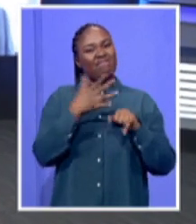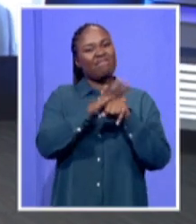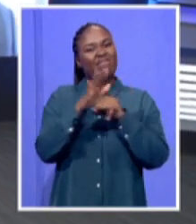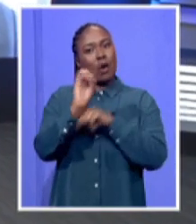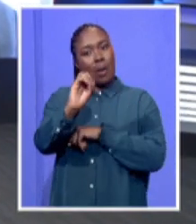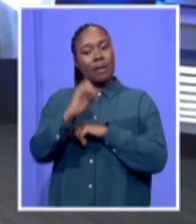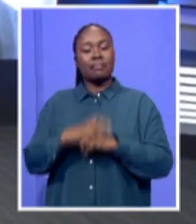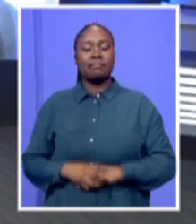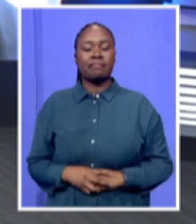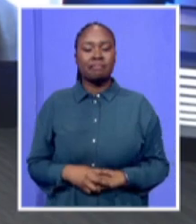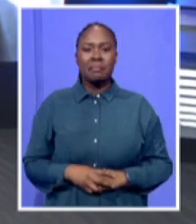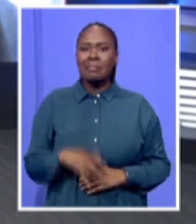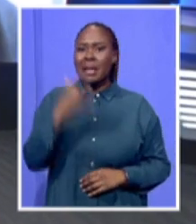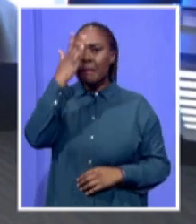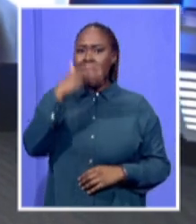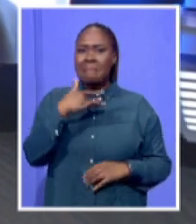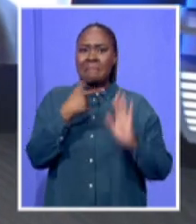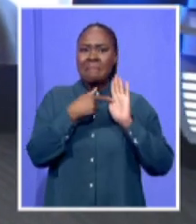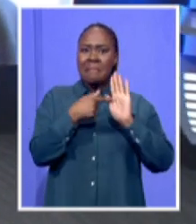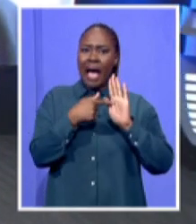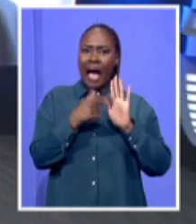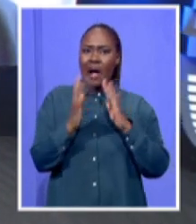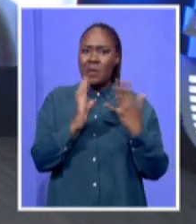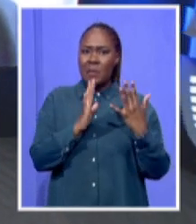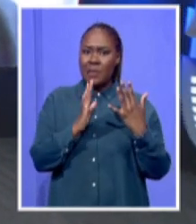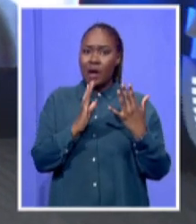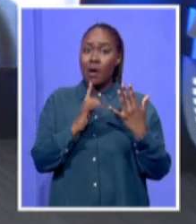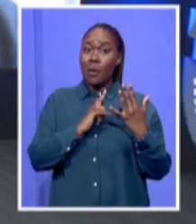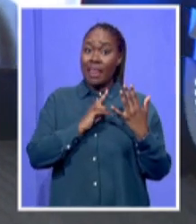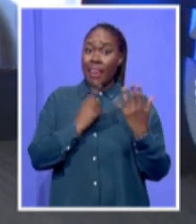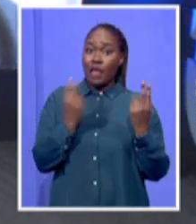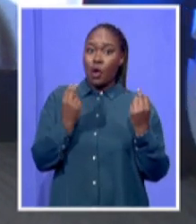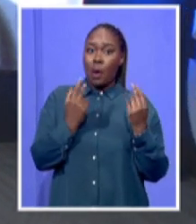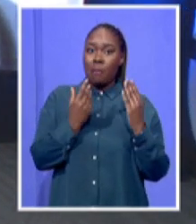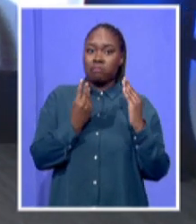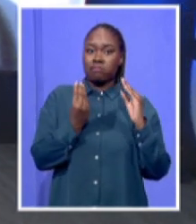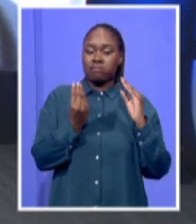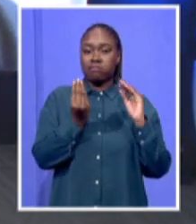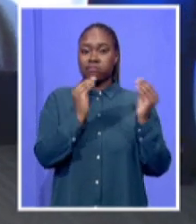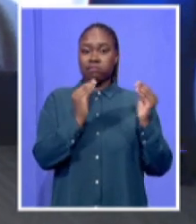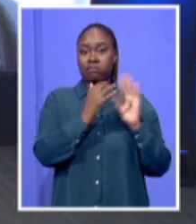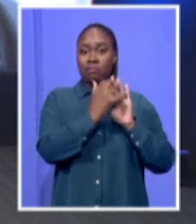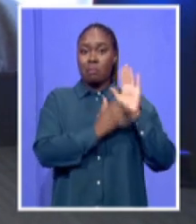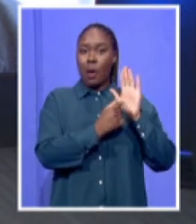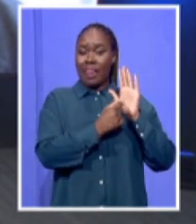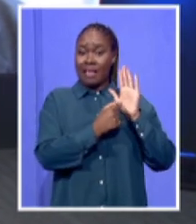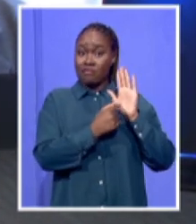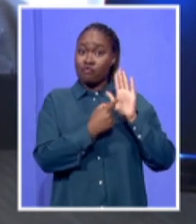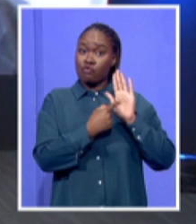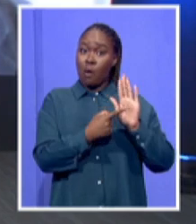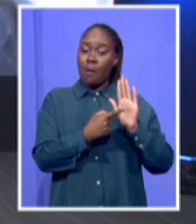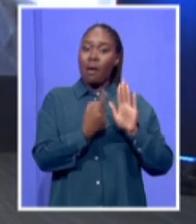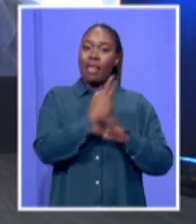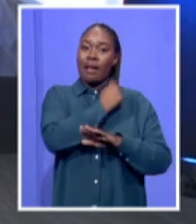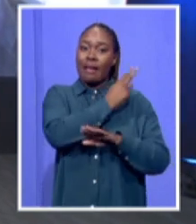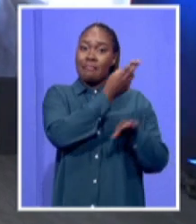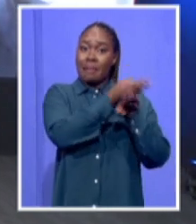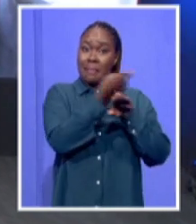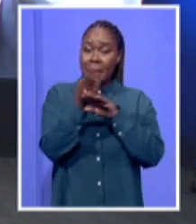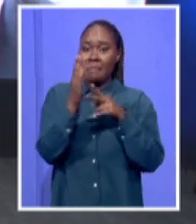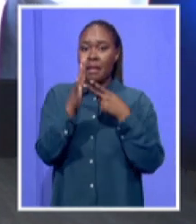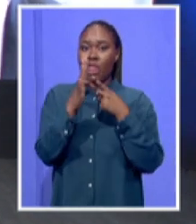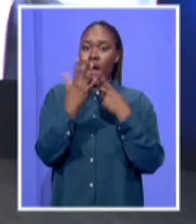the signs of it, this new SA modeling that predicts more cases and hospitalizations, has the department engaged with